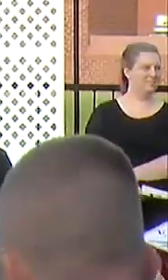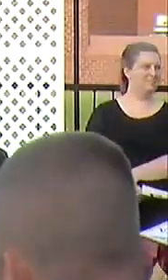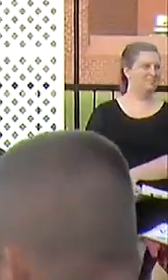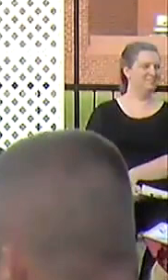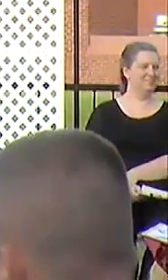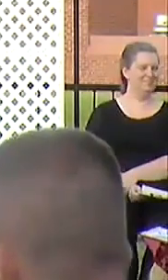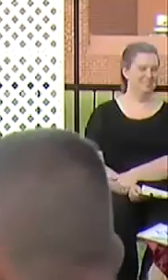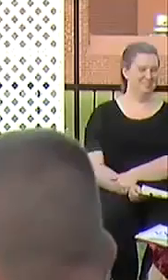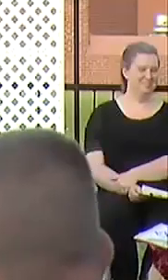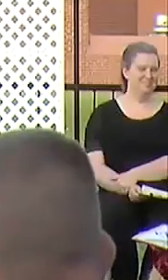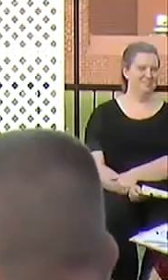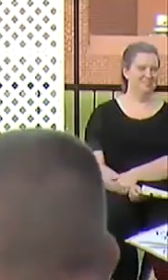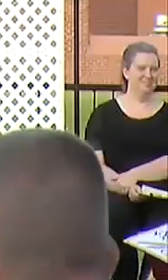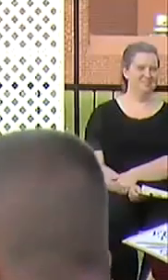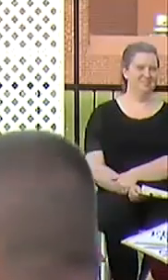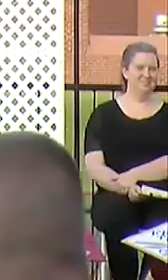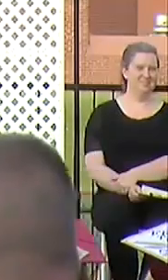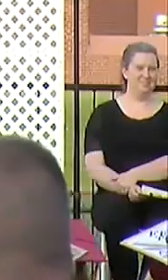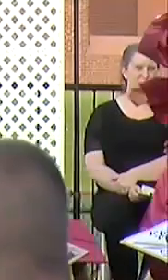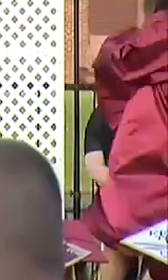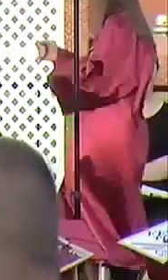Lauren E. Roy.